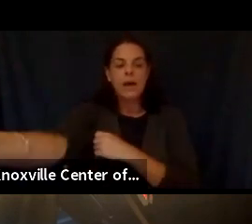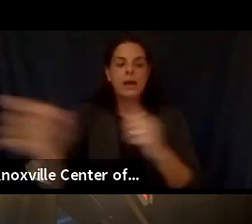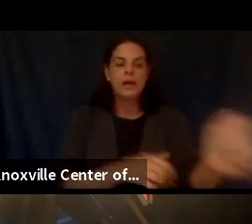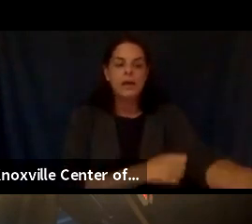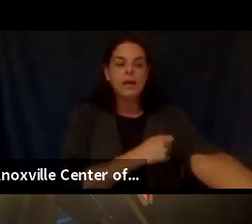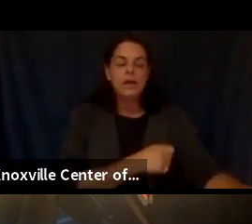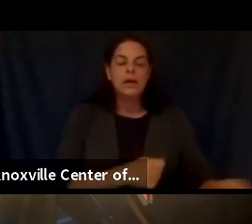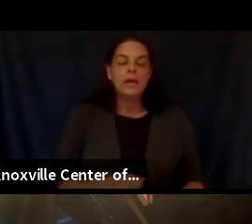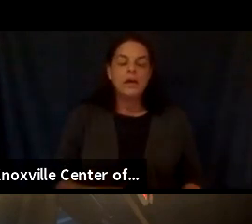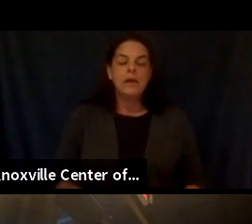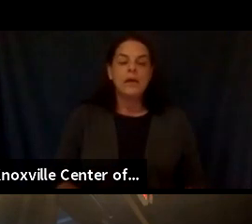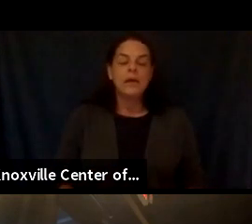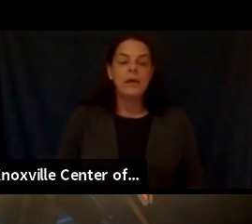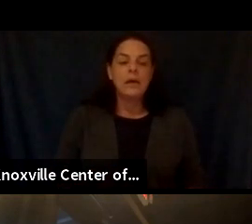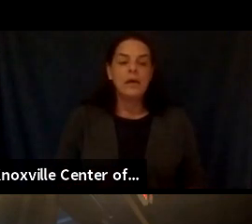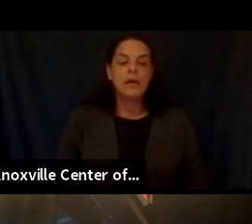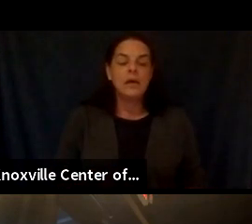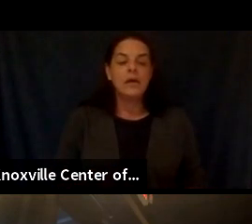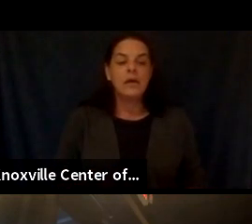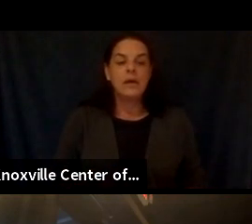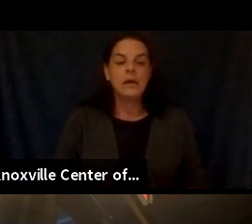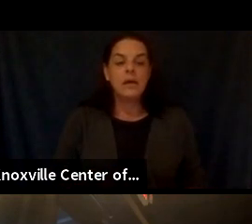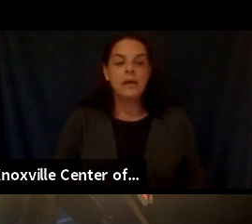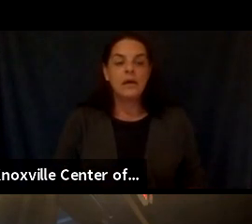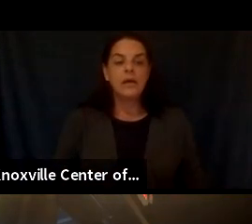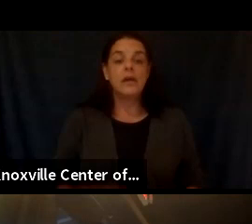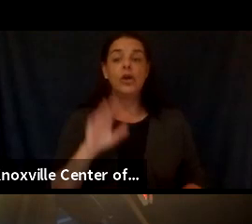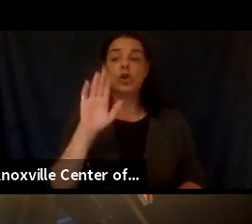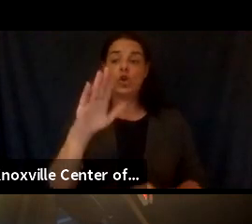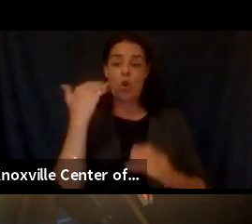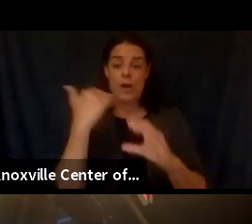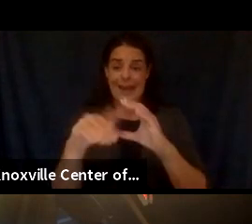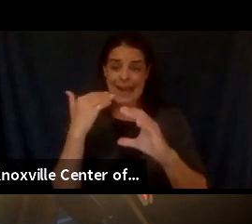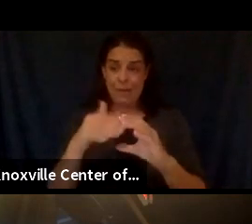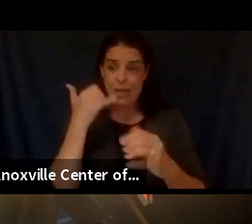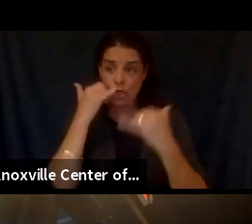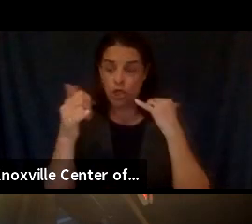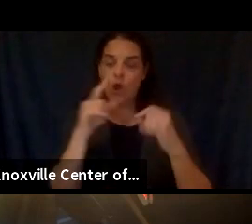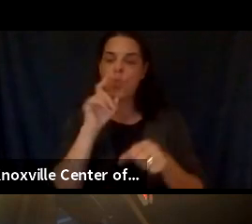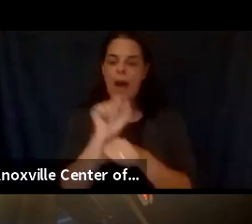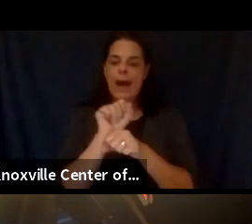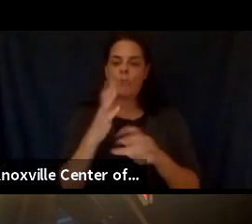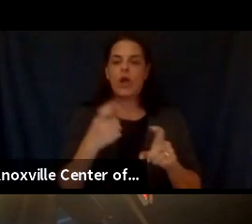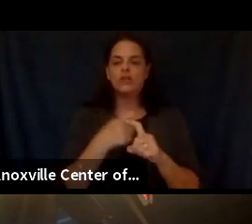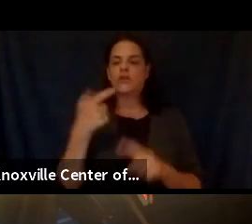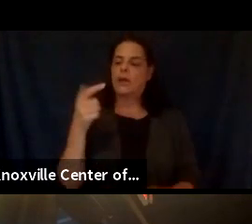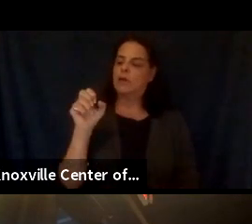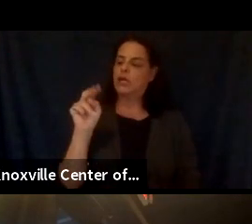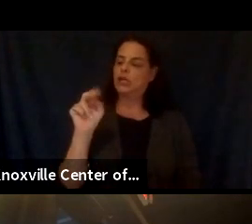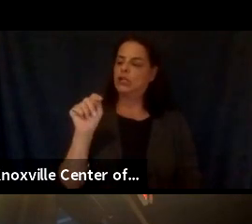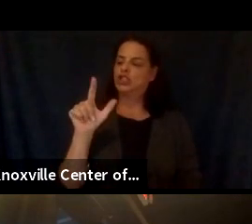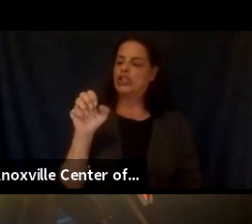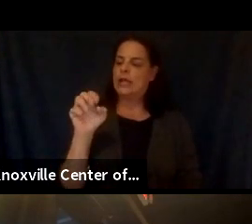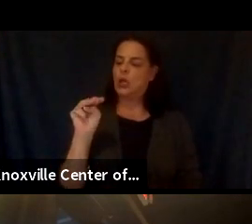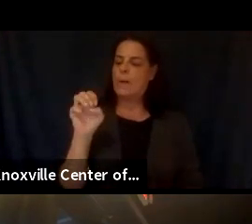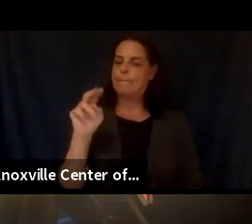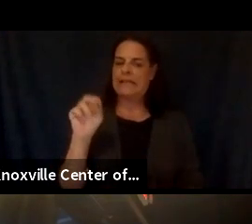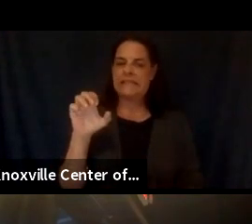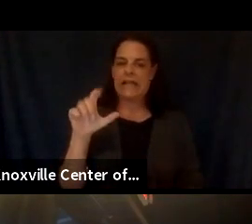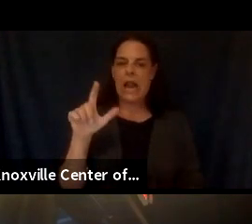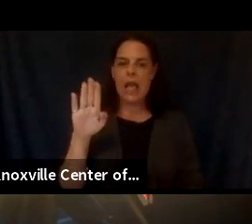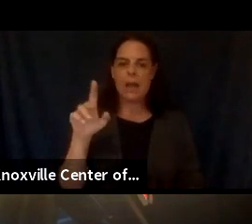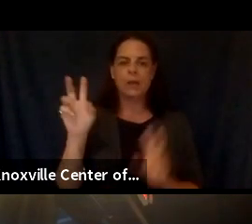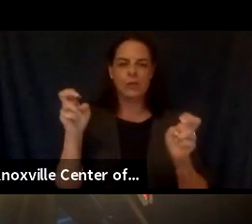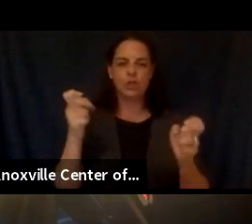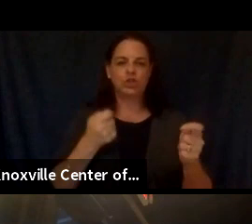call that you all got, the emails you all got, were from employees of gentlemen's clubs. And if you say